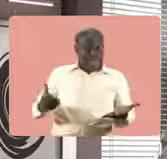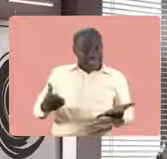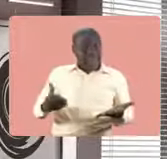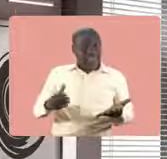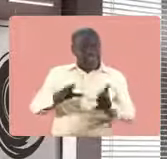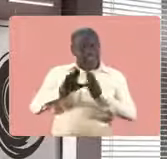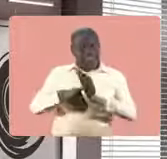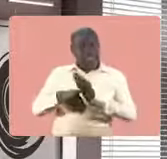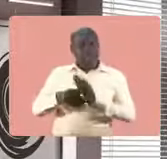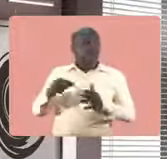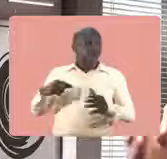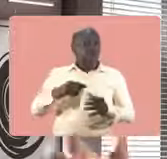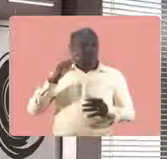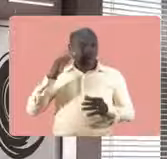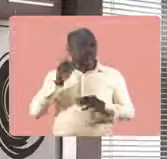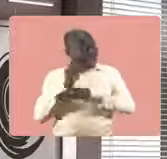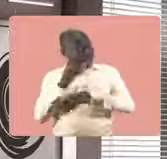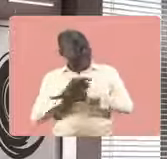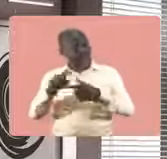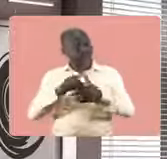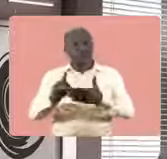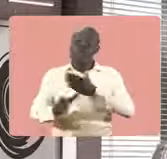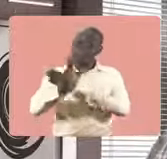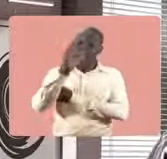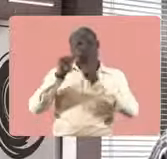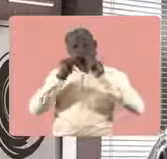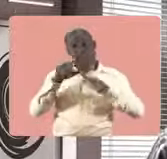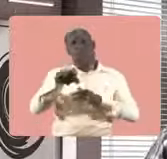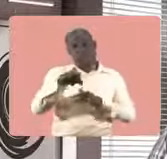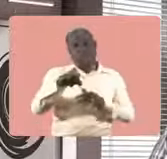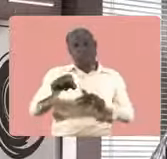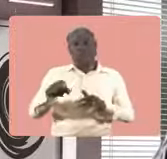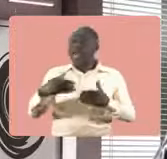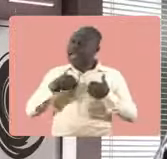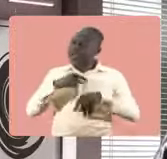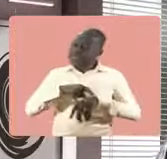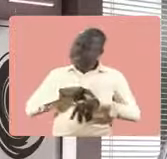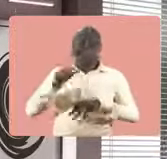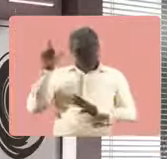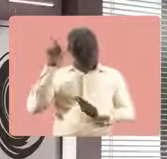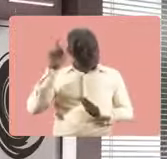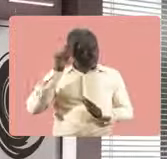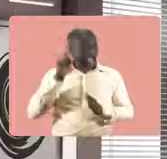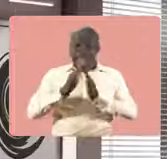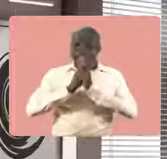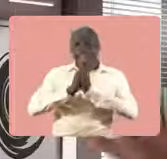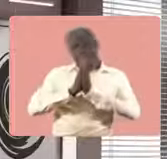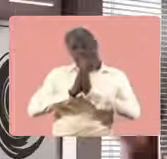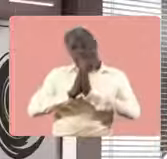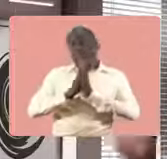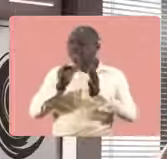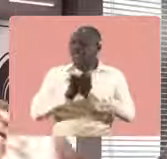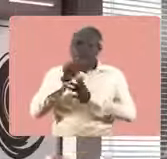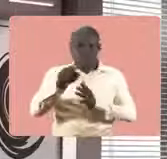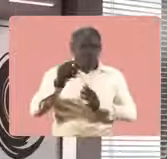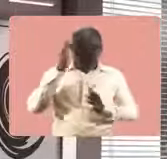Na me no akasa eye urade boa next week. O yankopon enshaw. Sa wo tie yen. Na me bom pa ye se obema